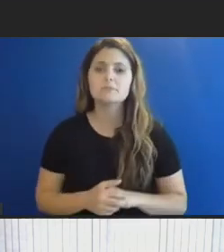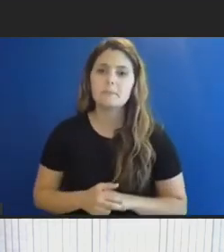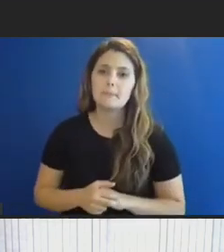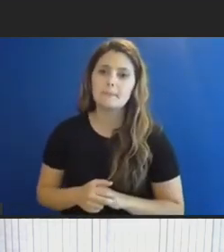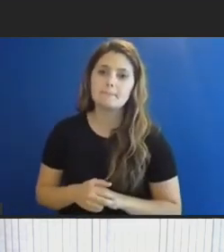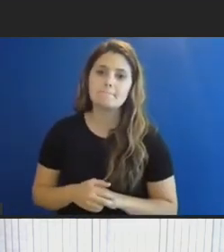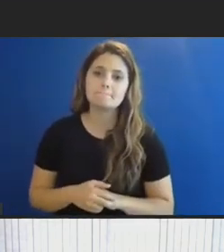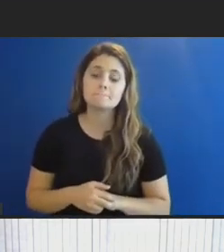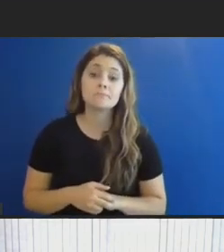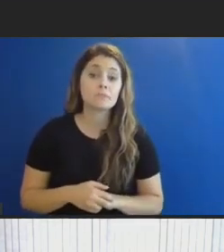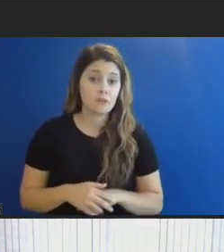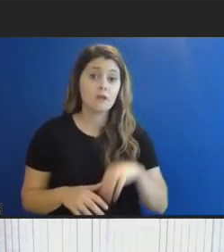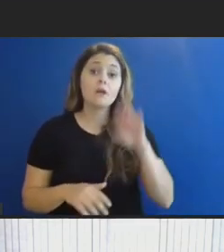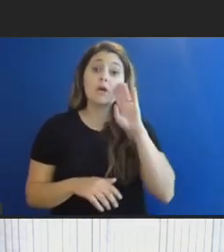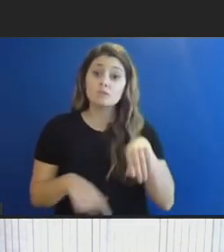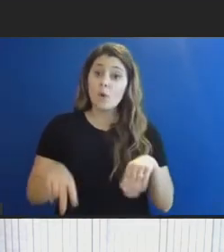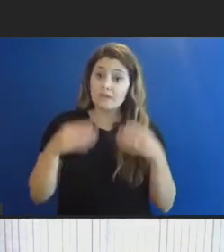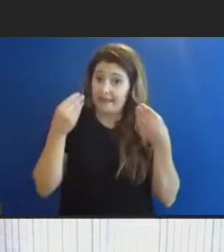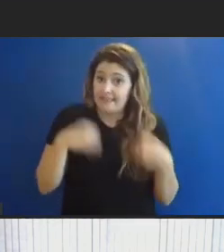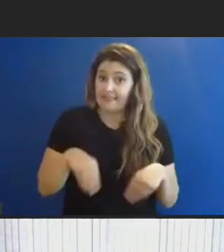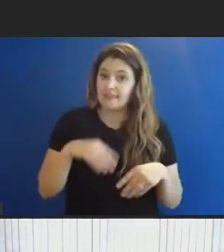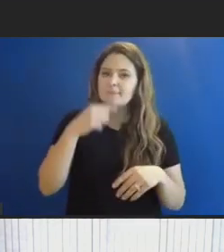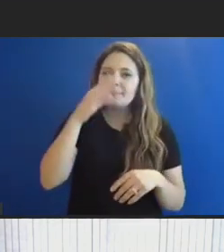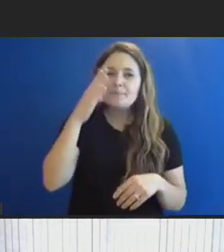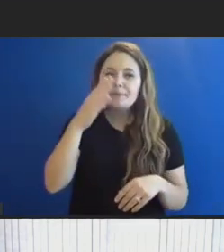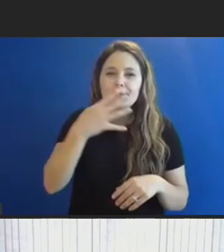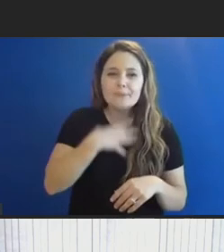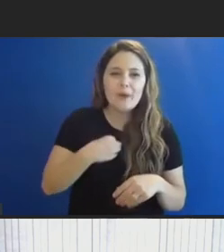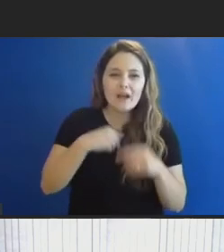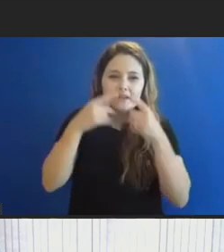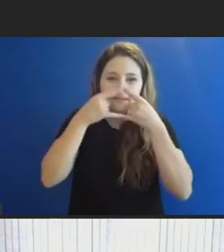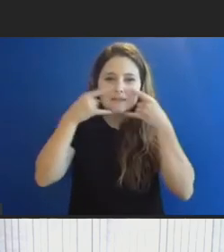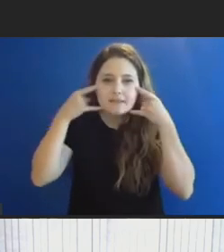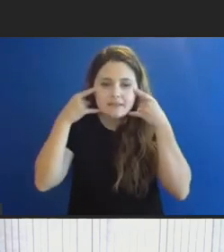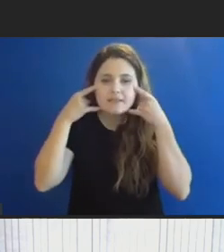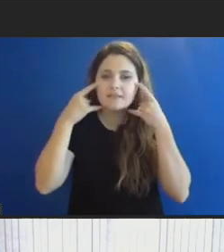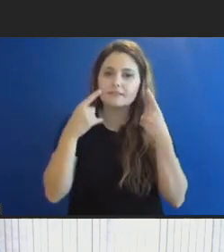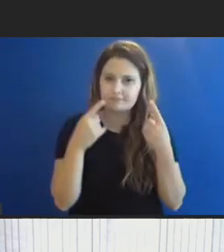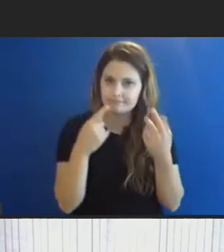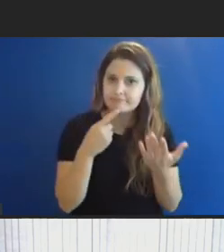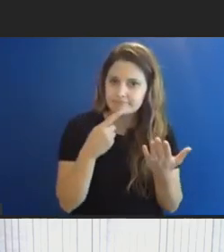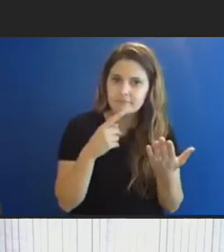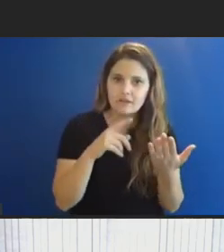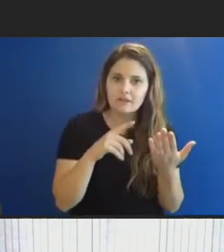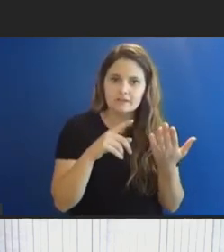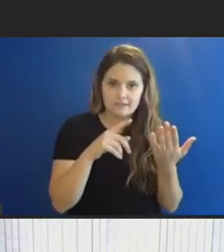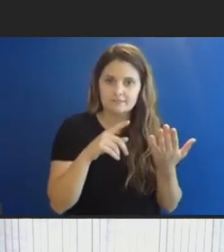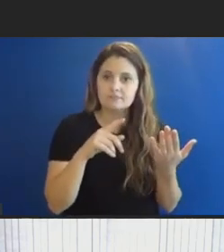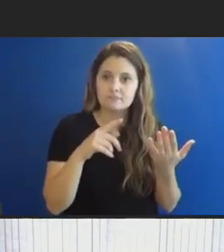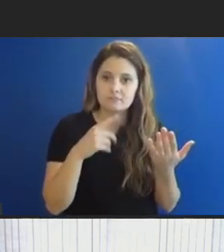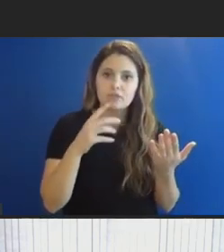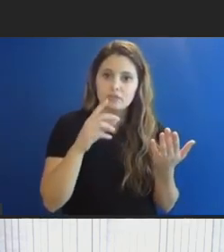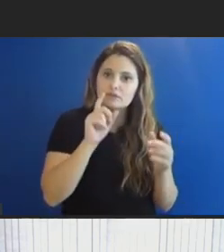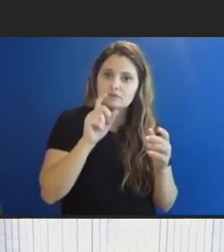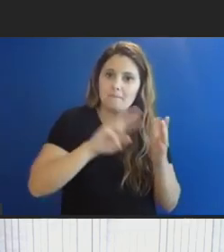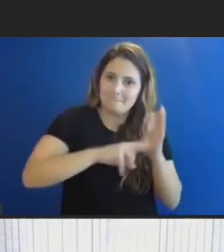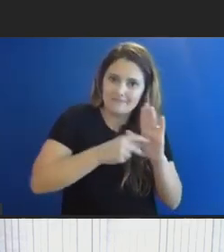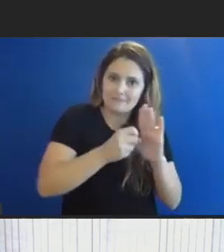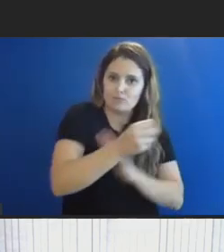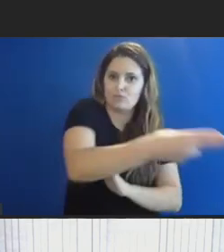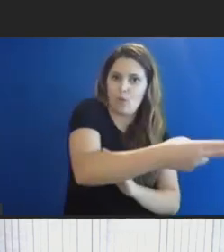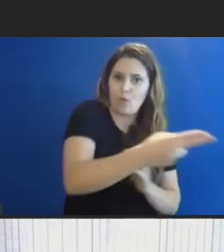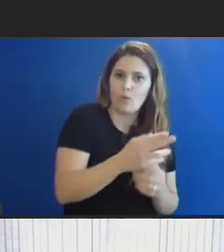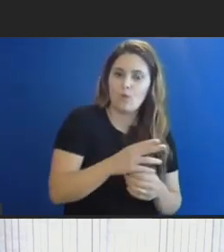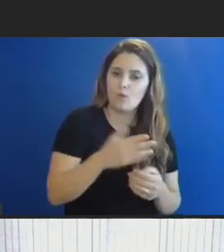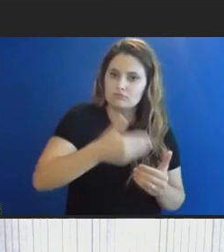We know the disposable ones are essentially just that. You know, we can't see all the time. We see overt, gross